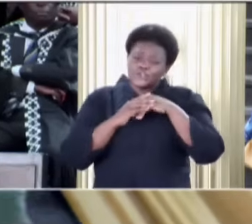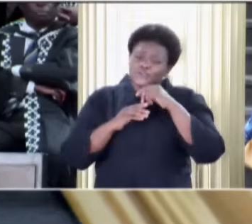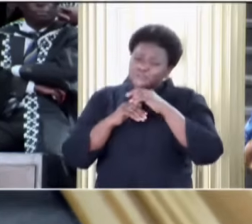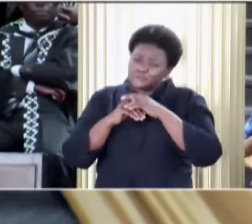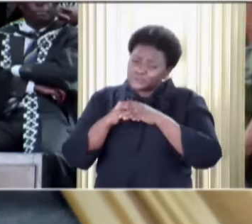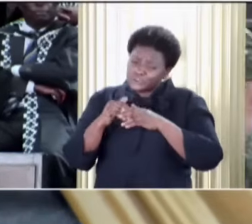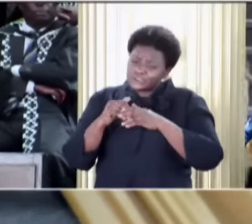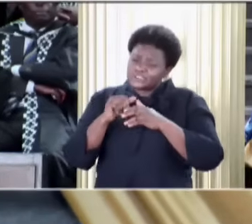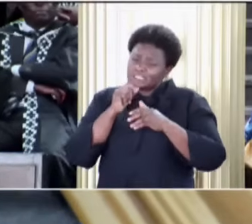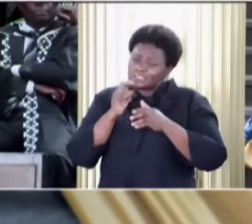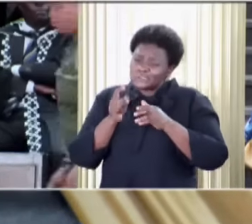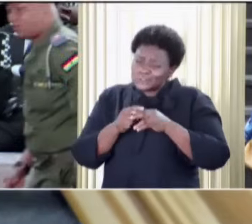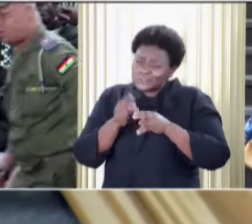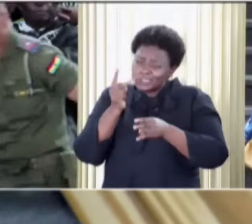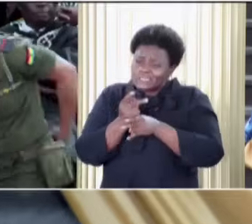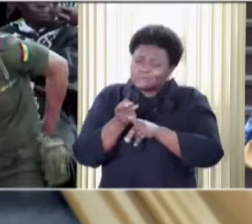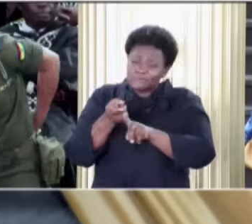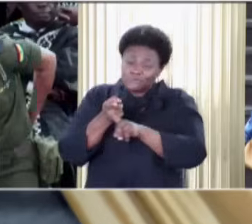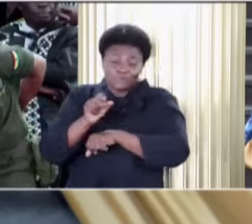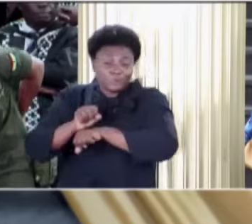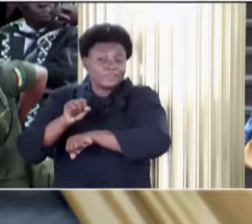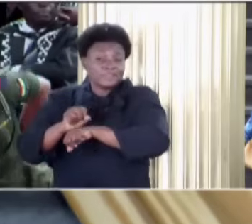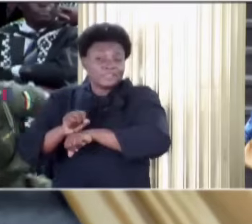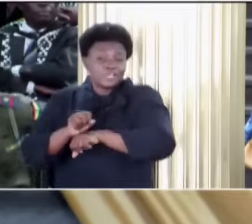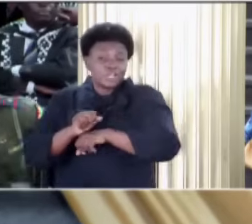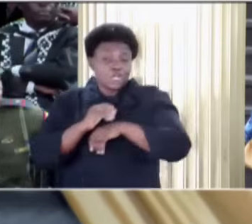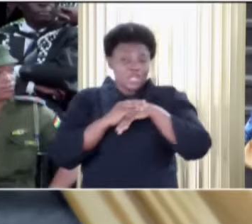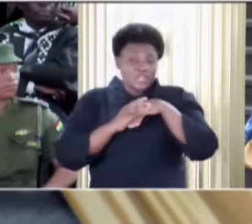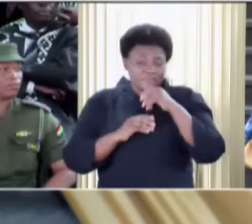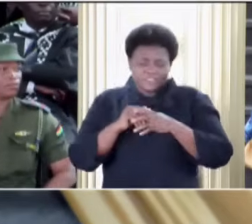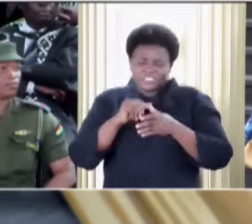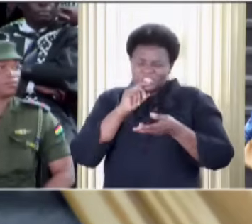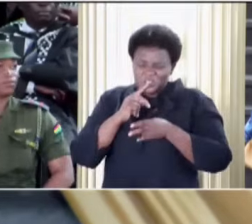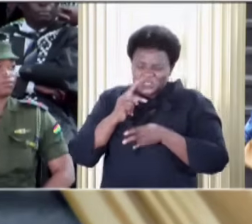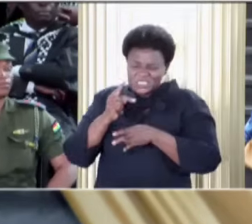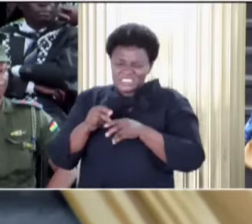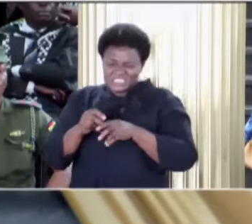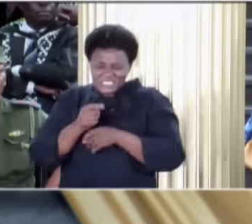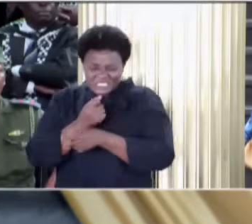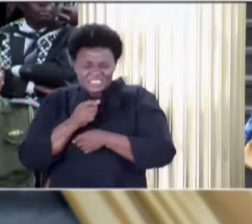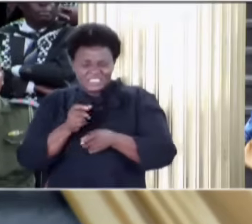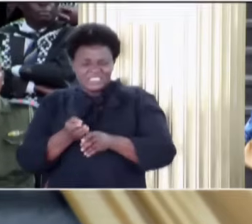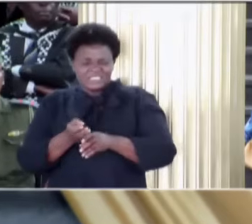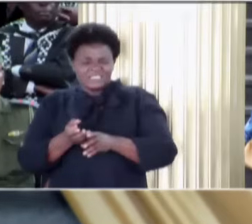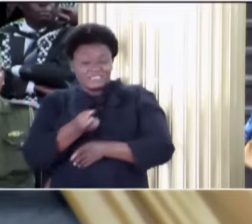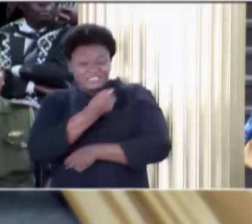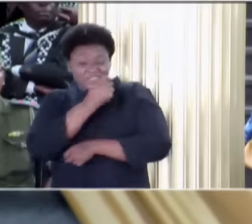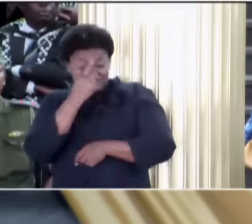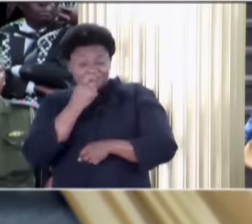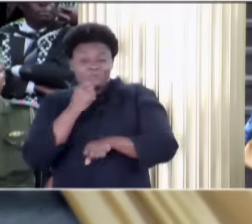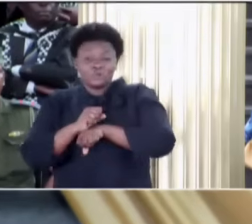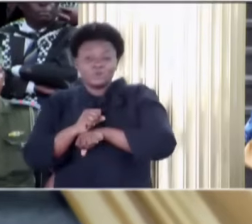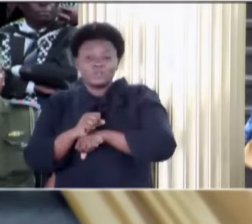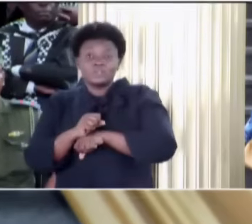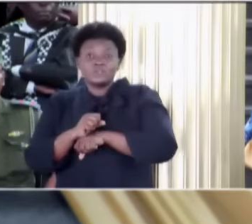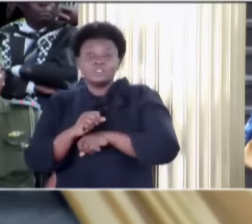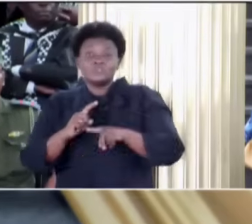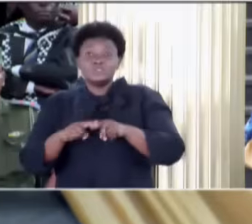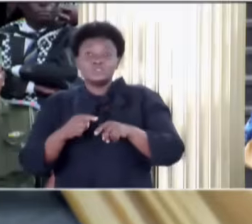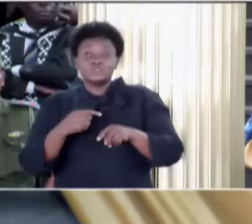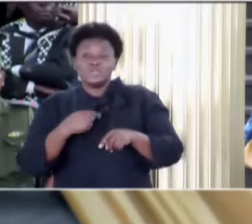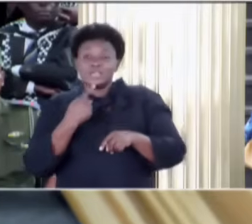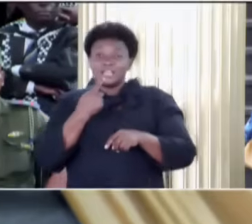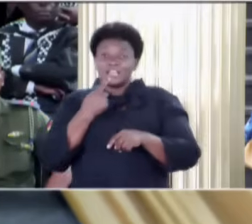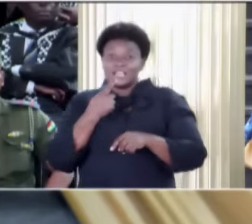work. Do you understand what I'm saying? Comfort does not exempt you from work. So I grew up with one guiding mindset,